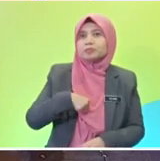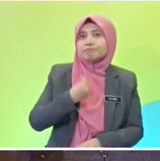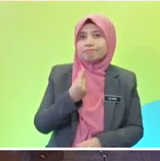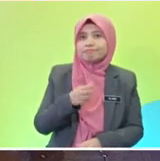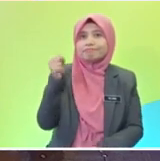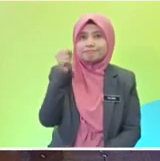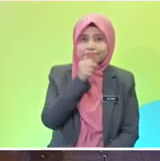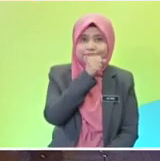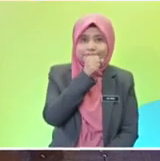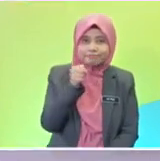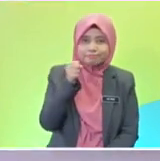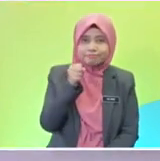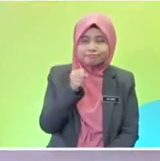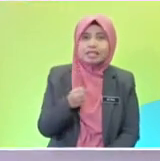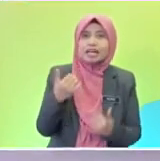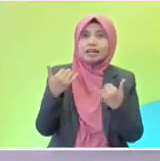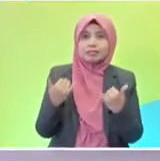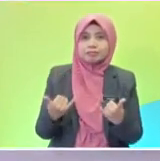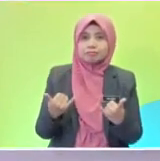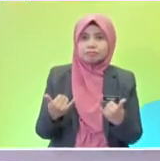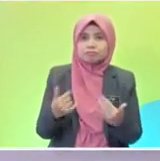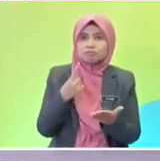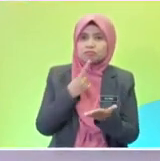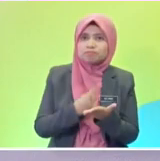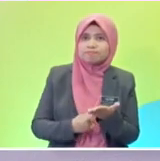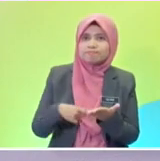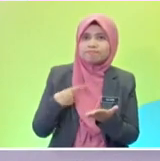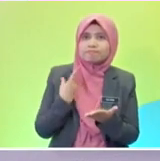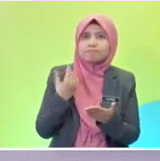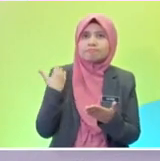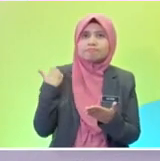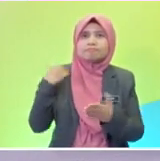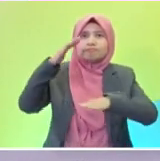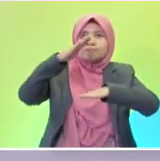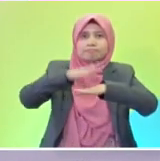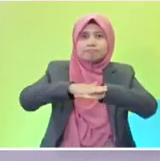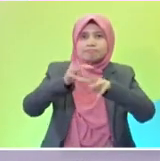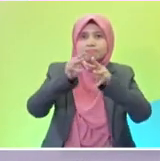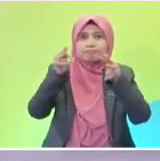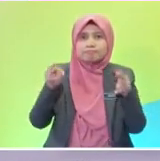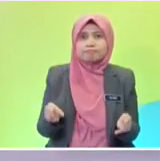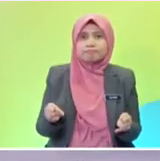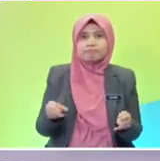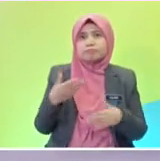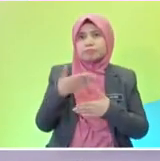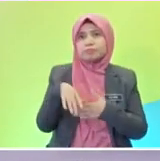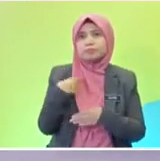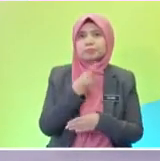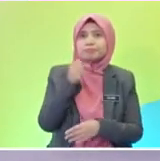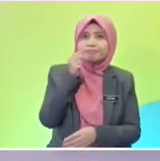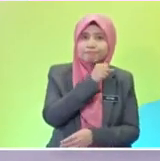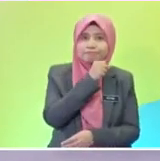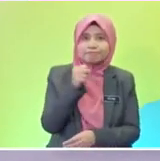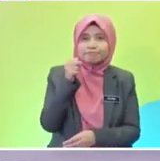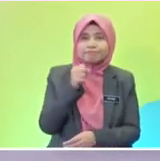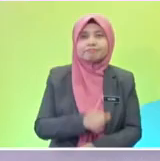did. Now, Miss Kenanga, yes. What we have on our table right now, okay. I can see some. Are we going to do a